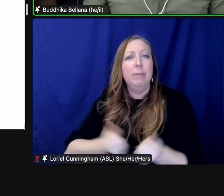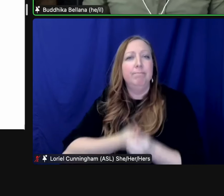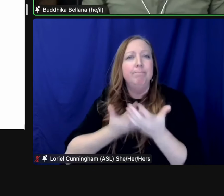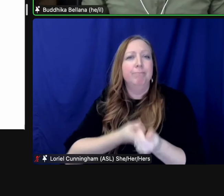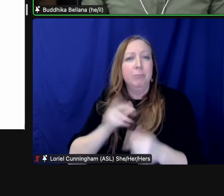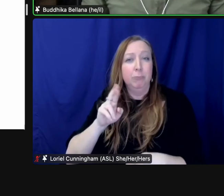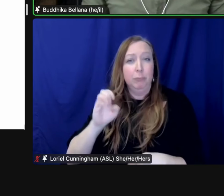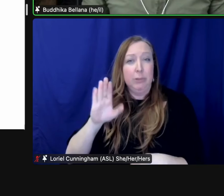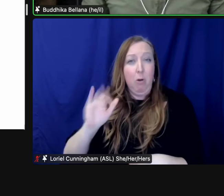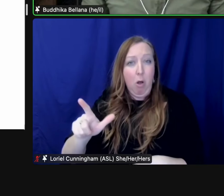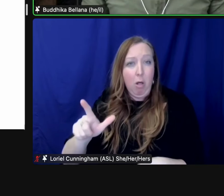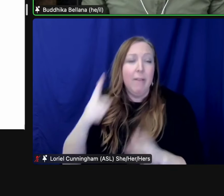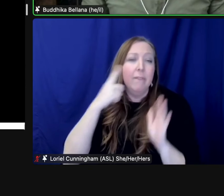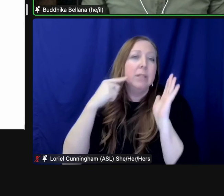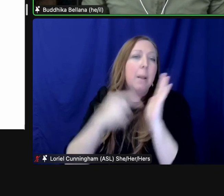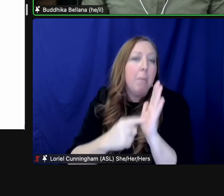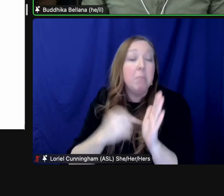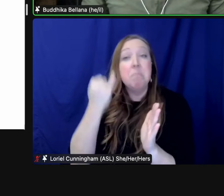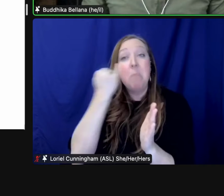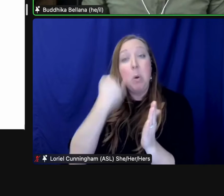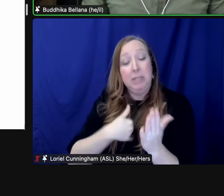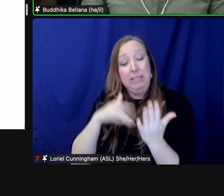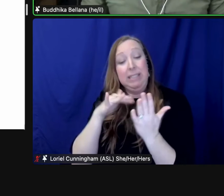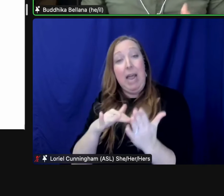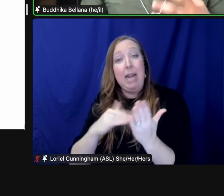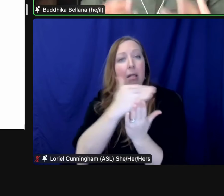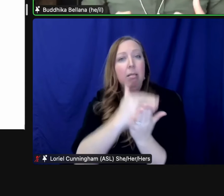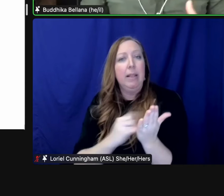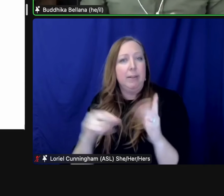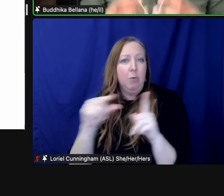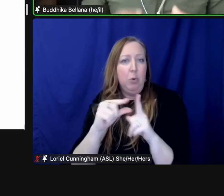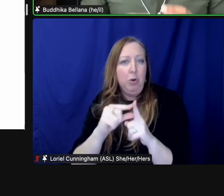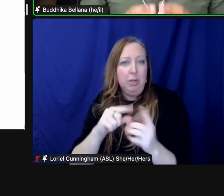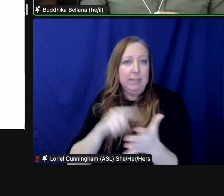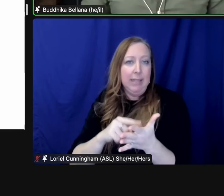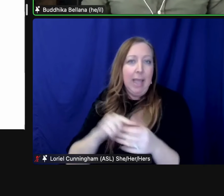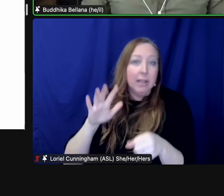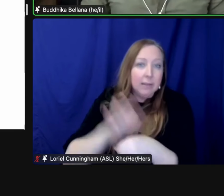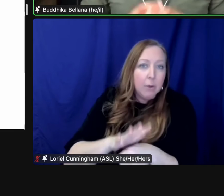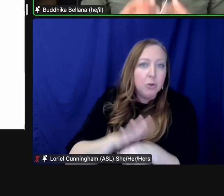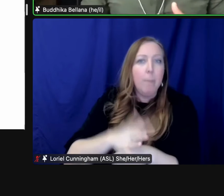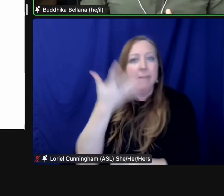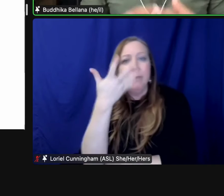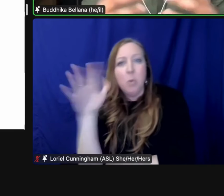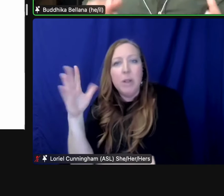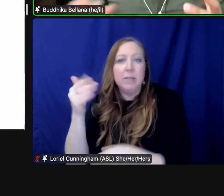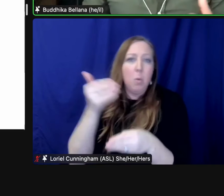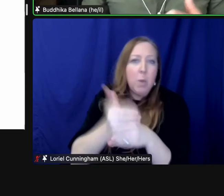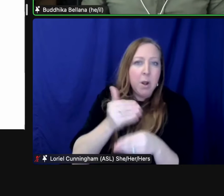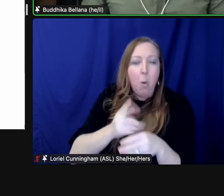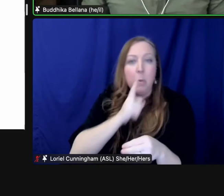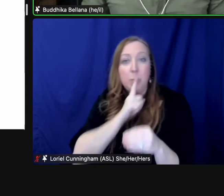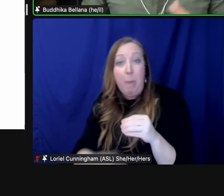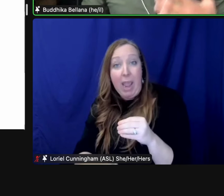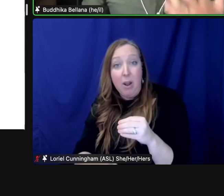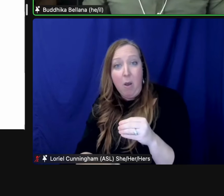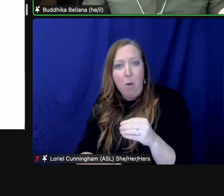of words like ketchup, forest, window, horse, and tornado, and you wanted to know what a given person was going to recall at a given moment in